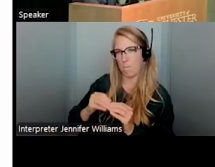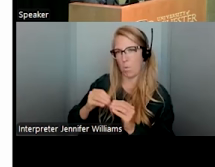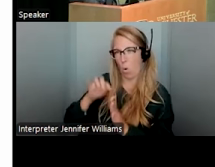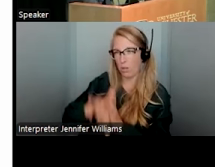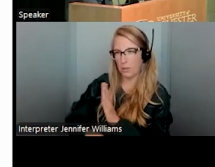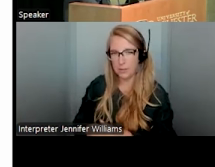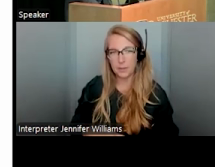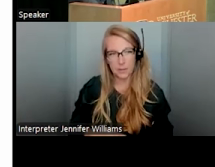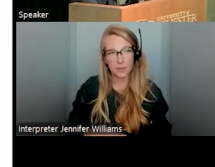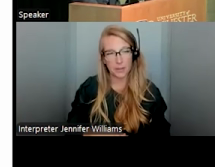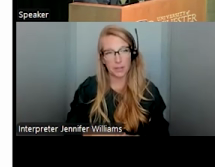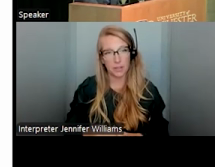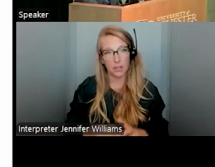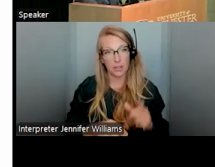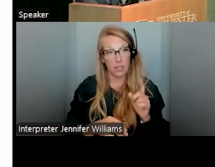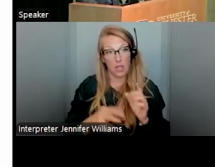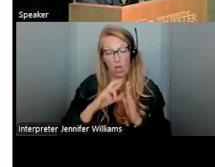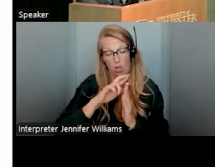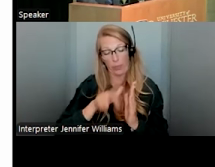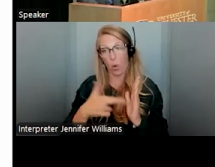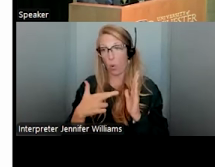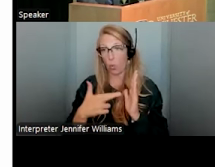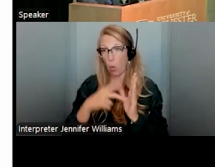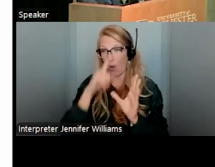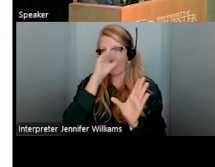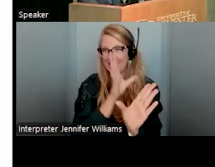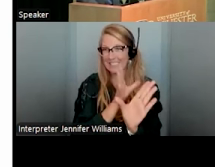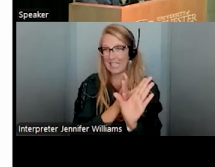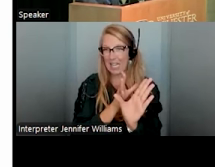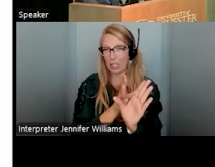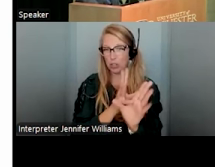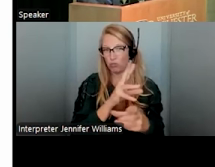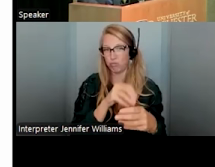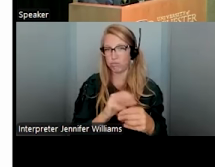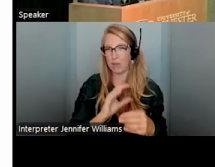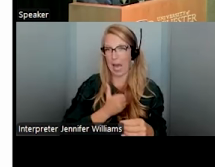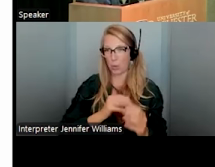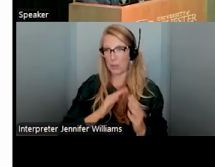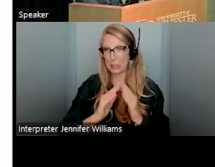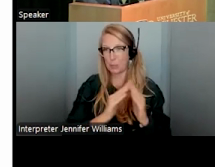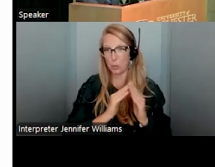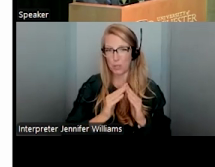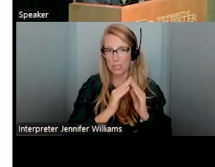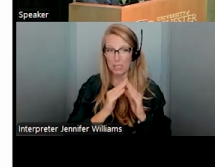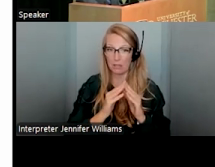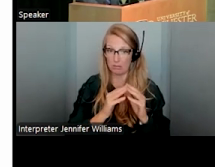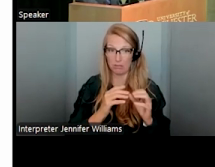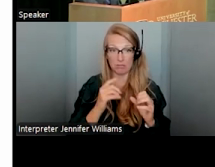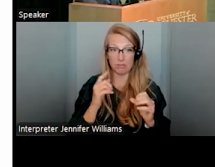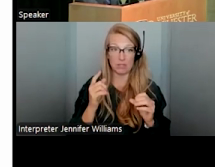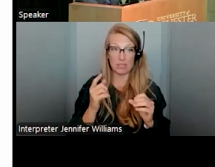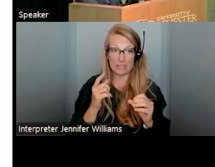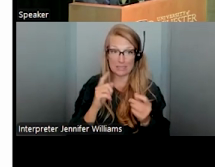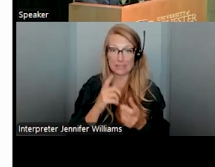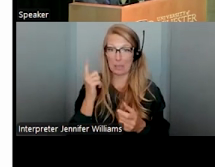And the role of psychiatry in our community is something that is beginning to really evolve.